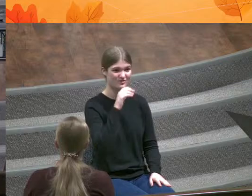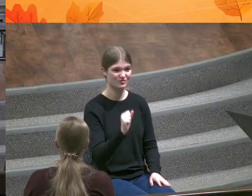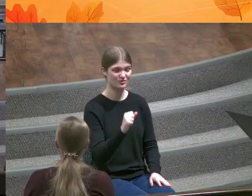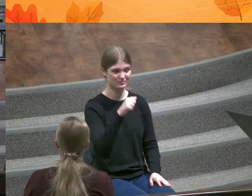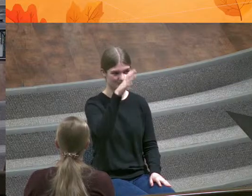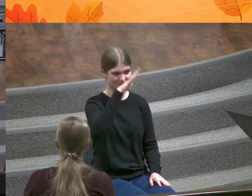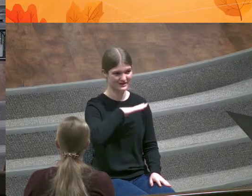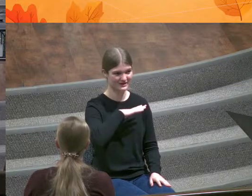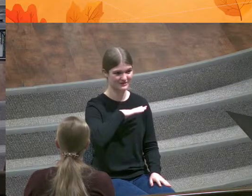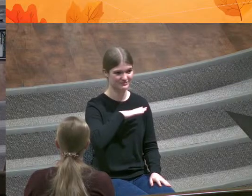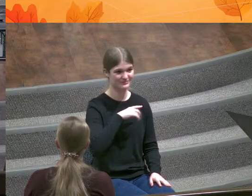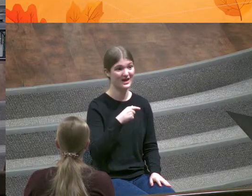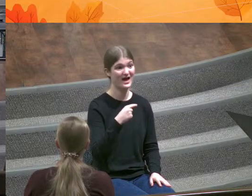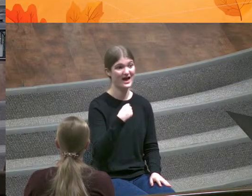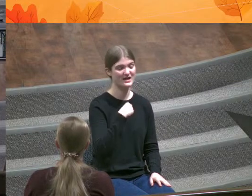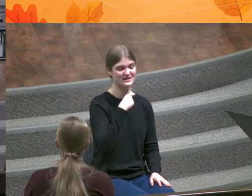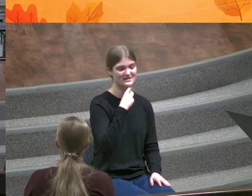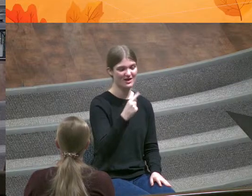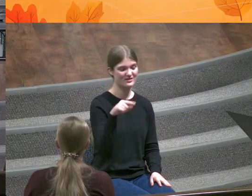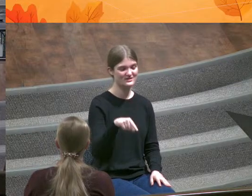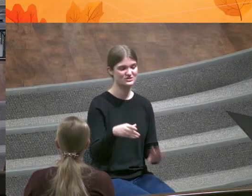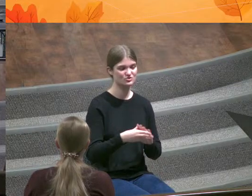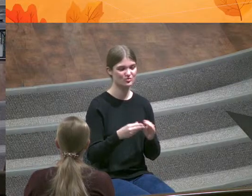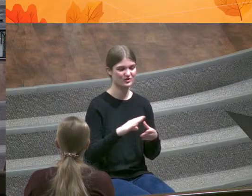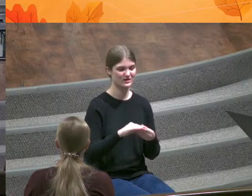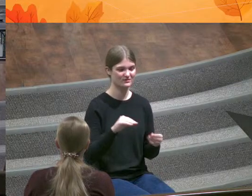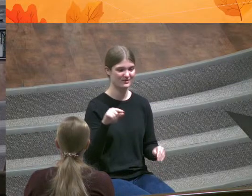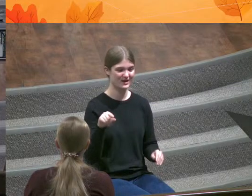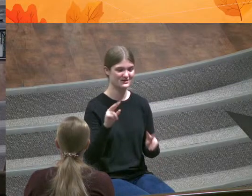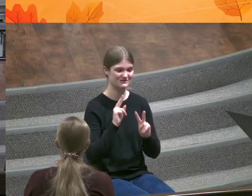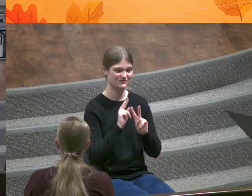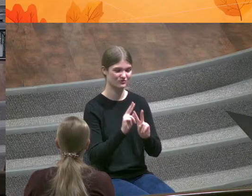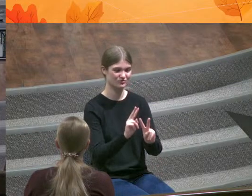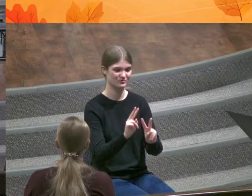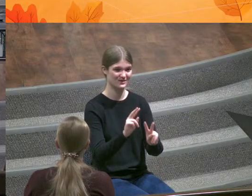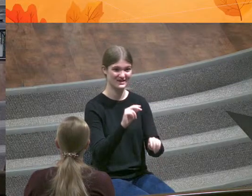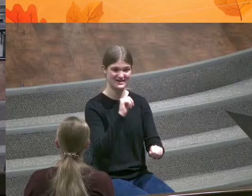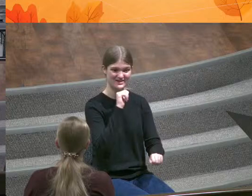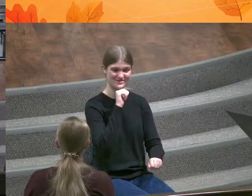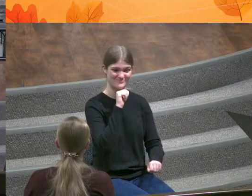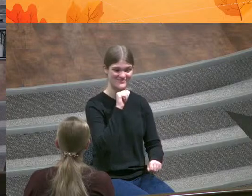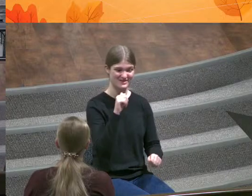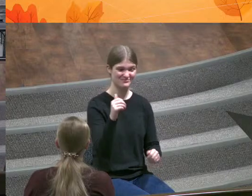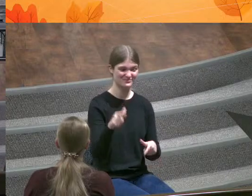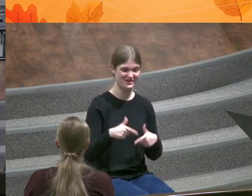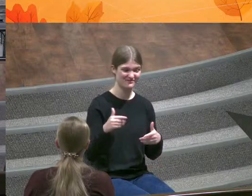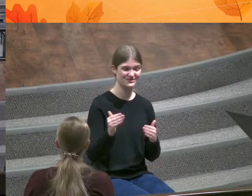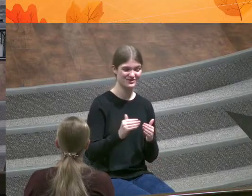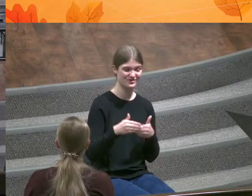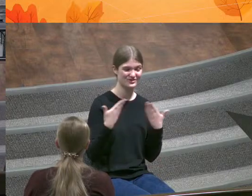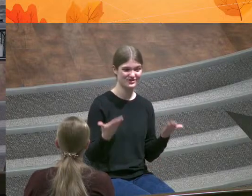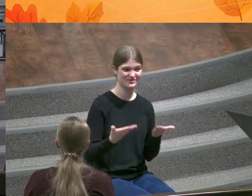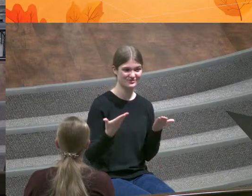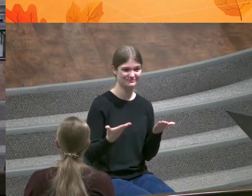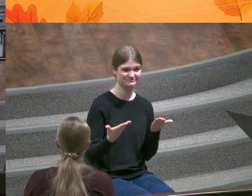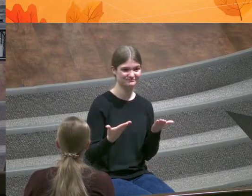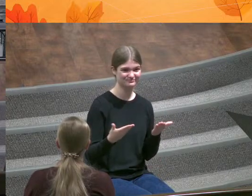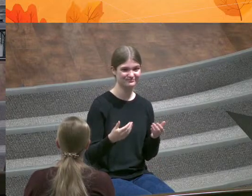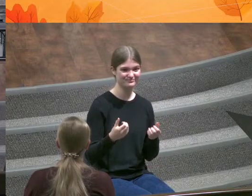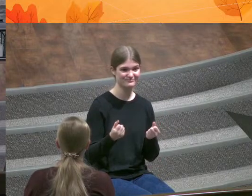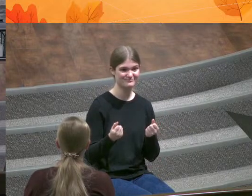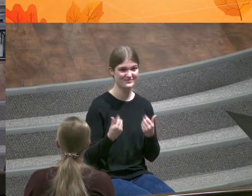And I told this story at his funeral. He didn't live far from here, just out 100 a little bit, knew a lot of people in the Bellevue